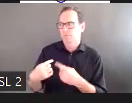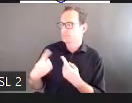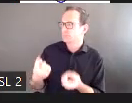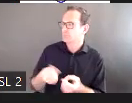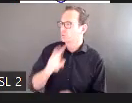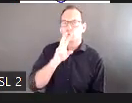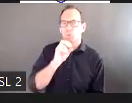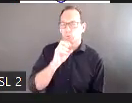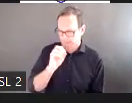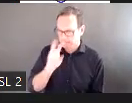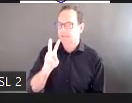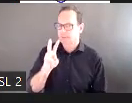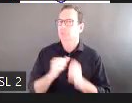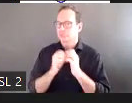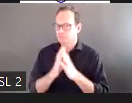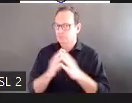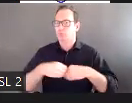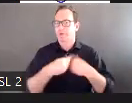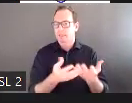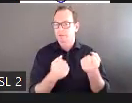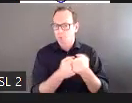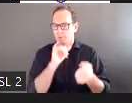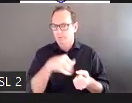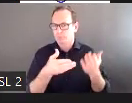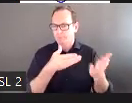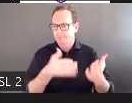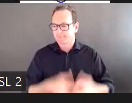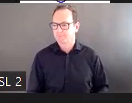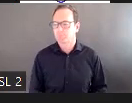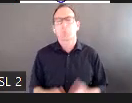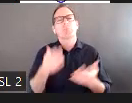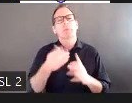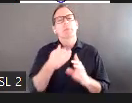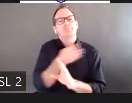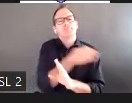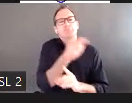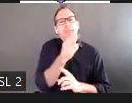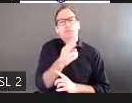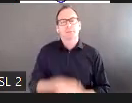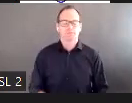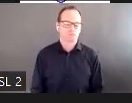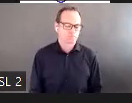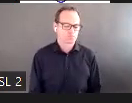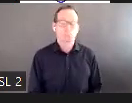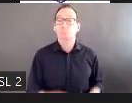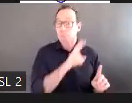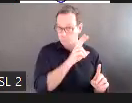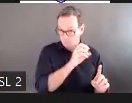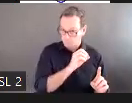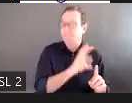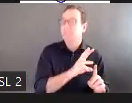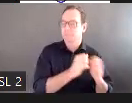2006. And I want to drive you to our perspective and how we got here. Our history was originally in